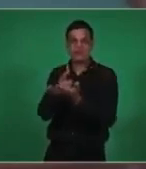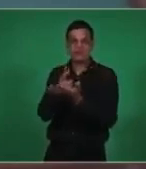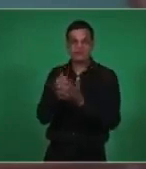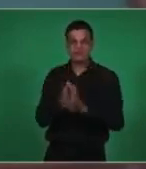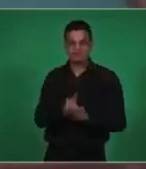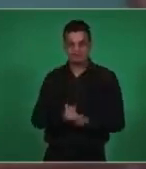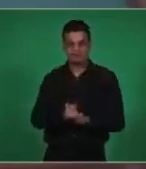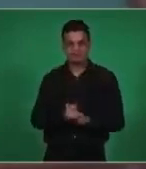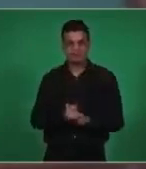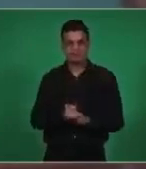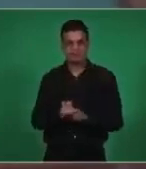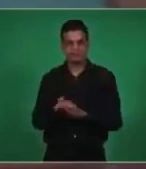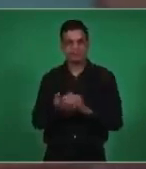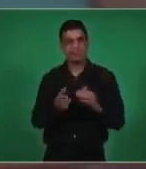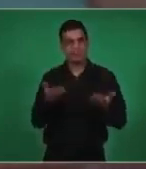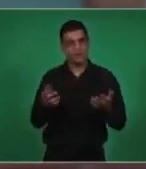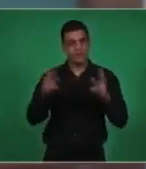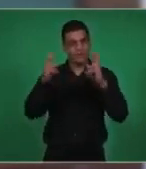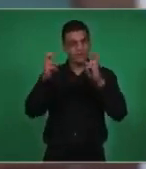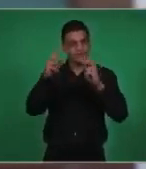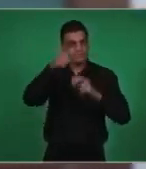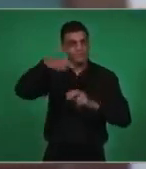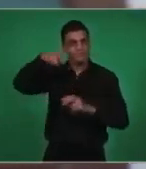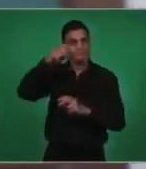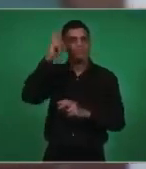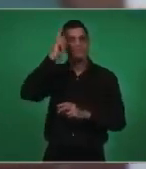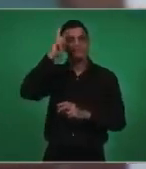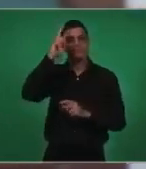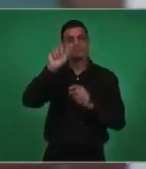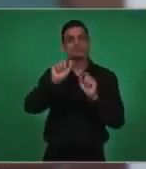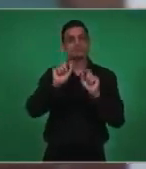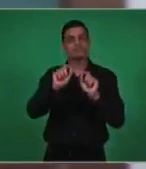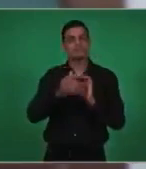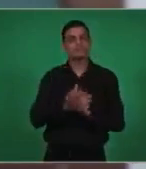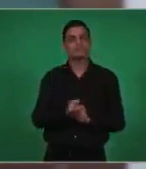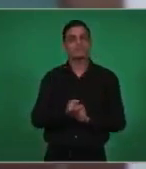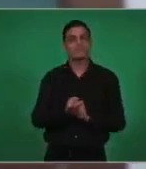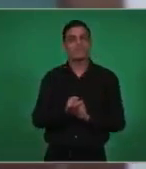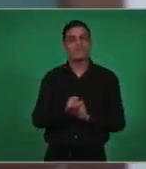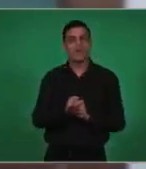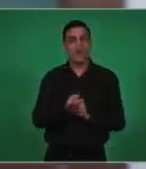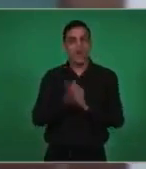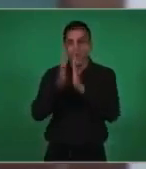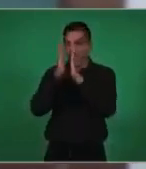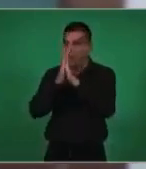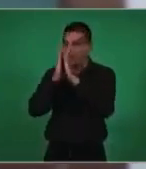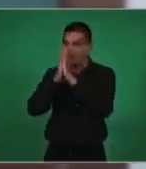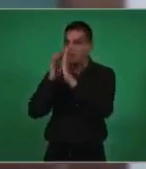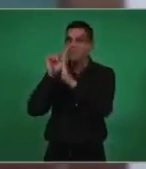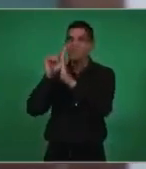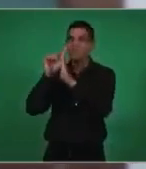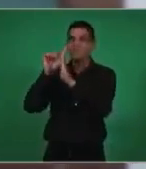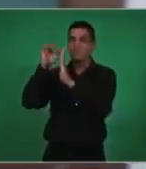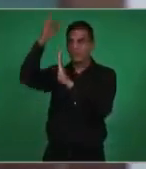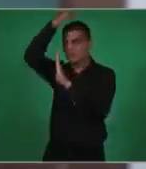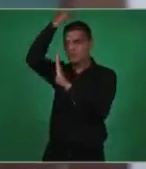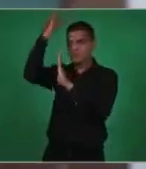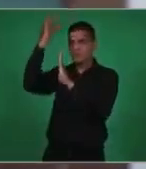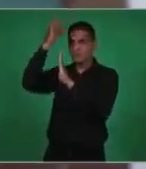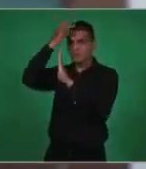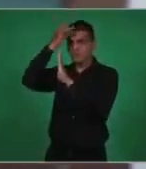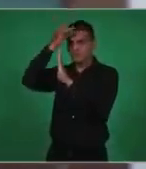one of the things. Since our topic is very quick, I'm going to remind the sister one thing, that the prayer, the Holy Spirit wants to participate in